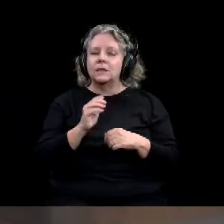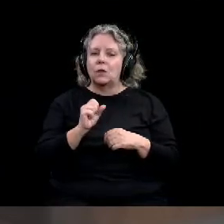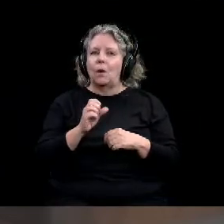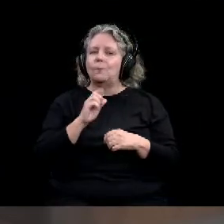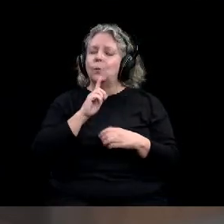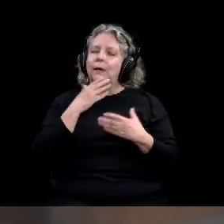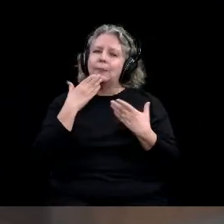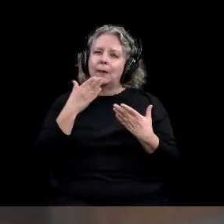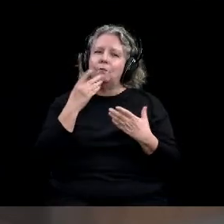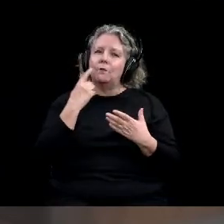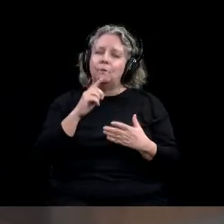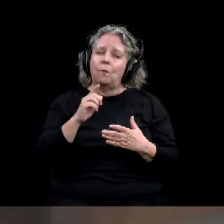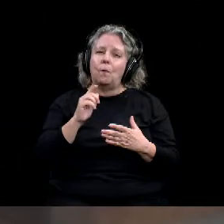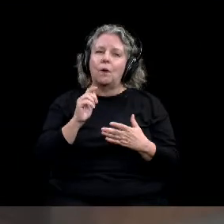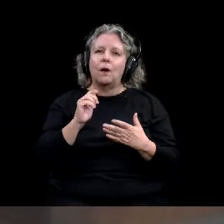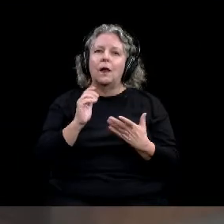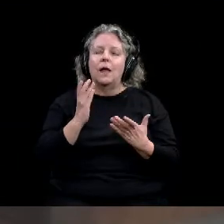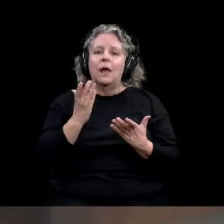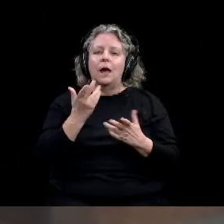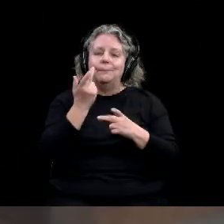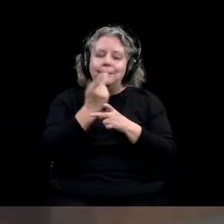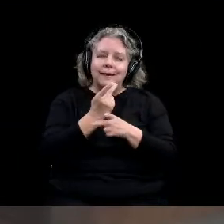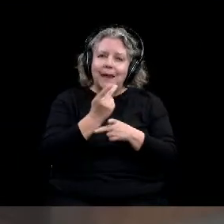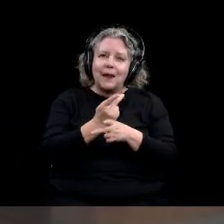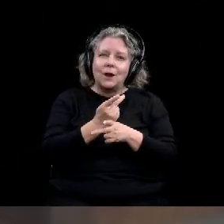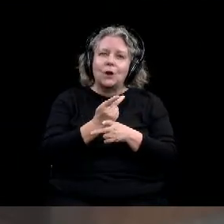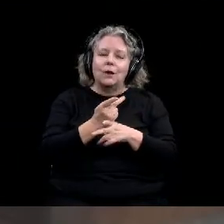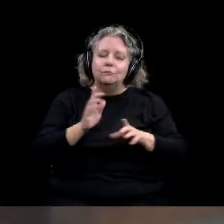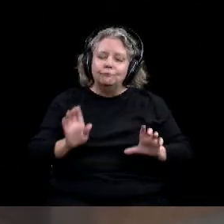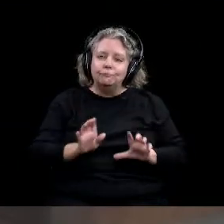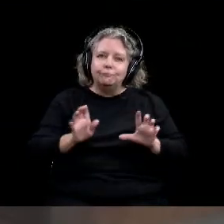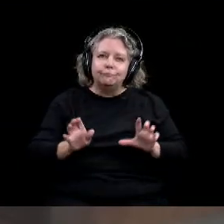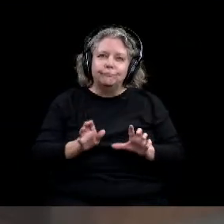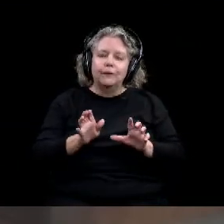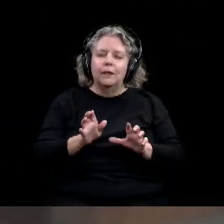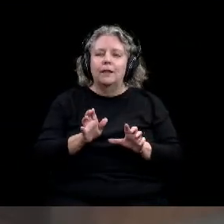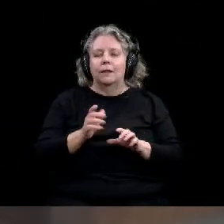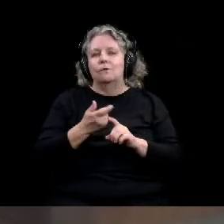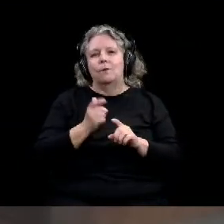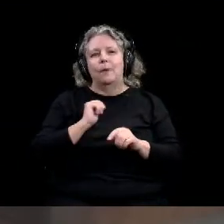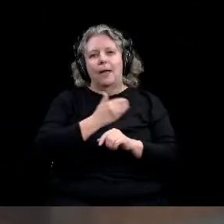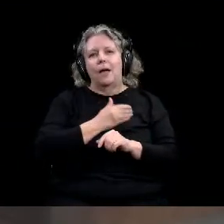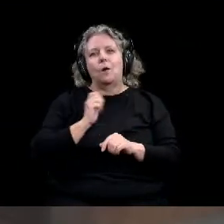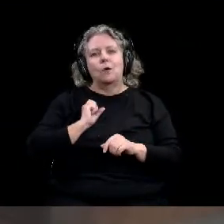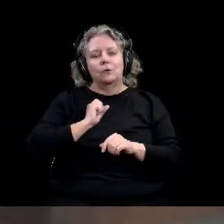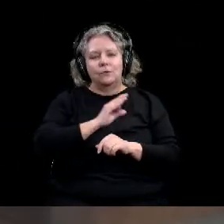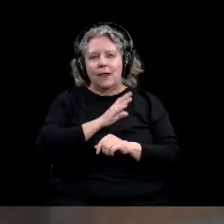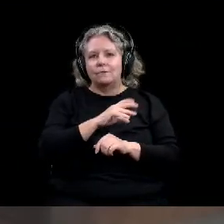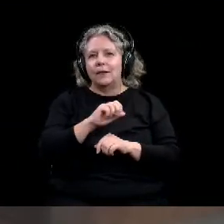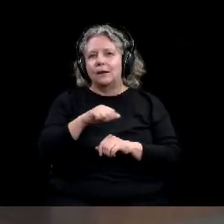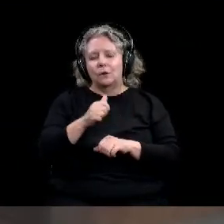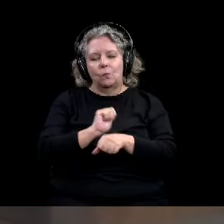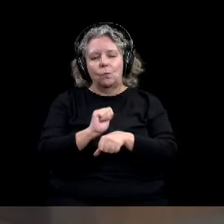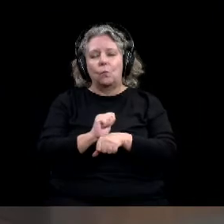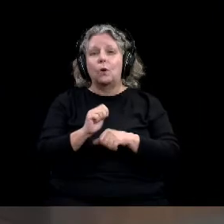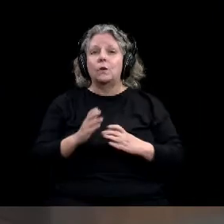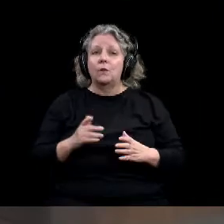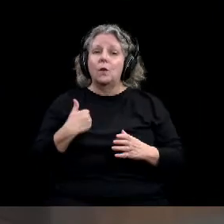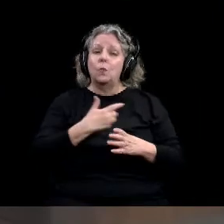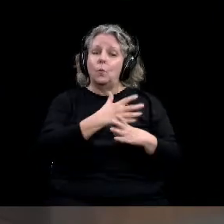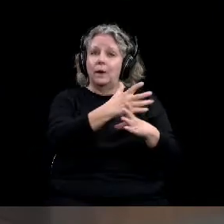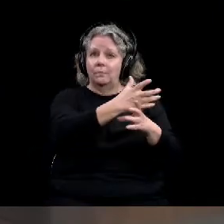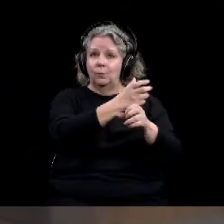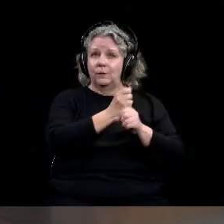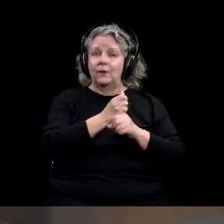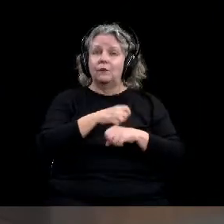volunteers put into every aspect of these events. We have received another shipment, as I mentioned, we have received another shipment of 1,500 doses and